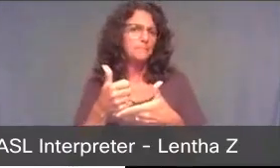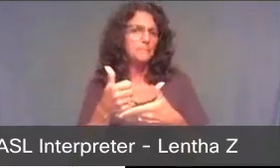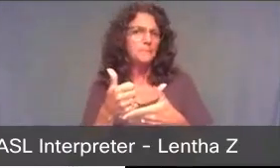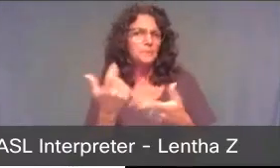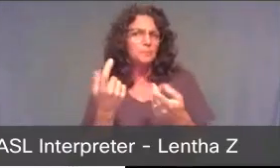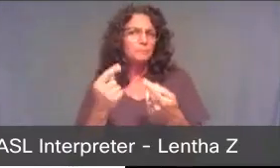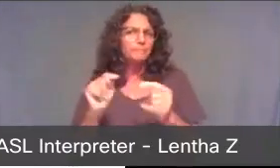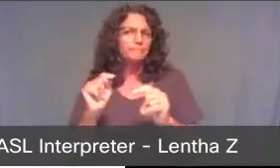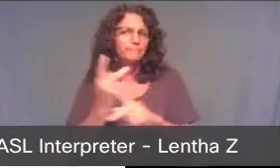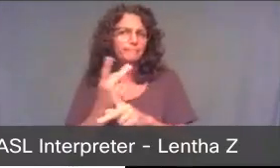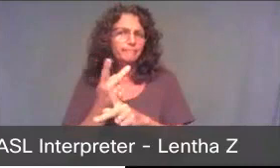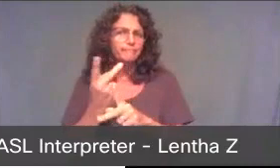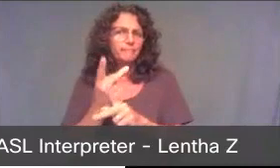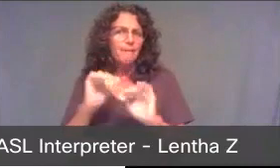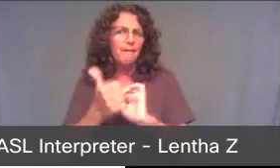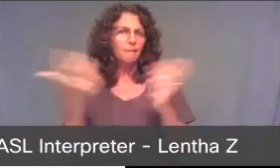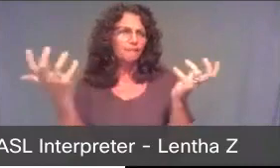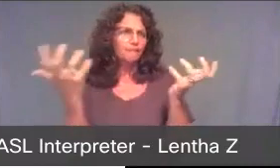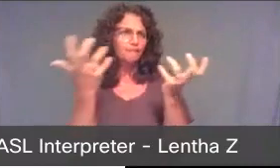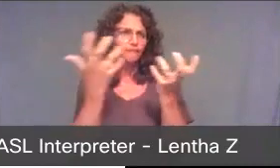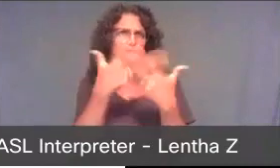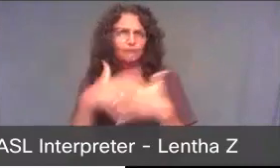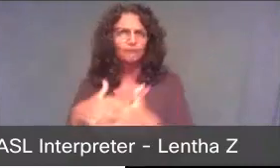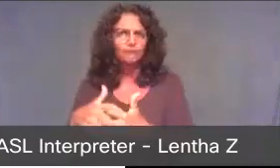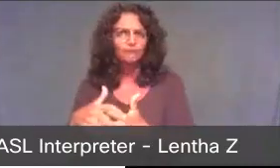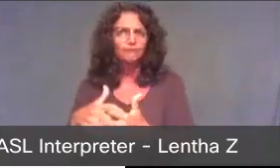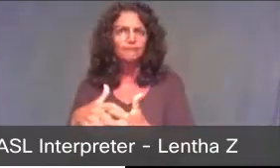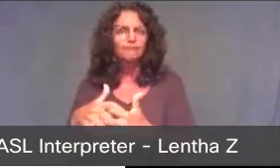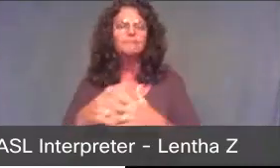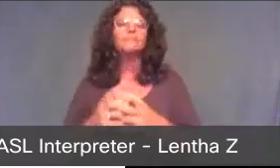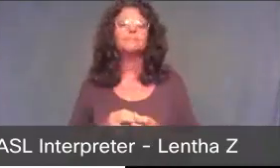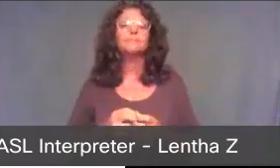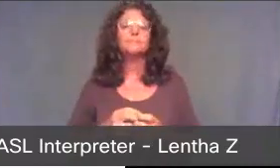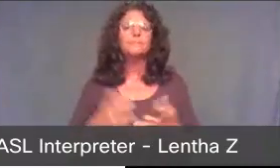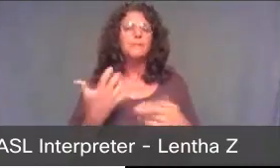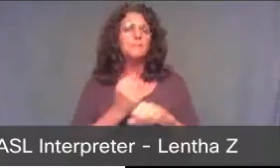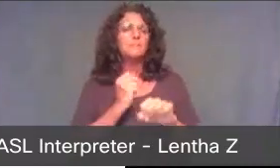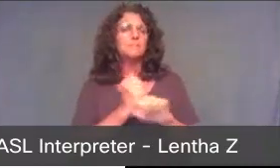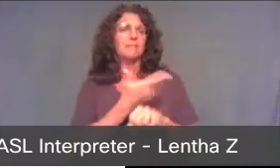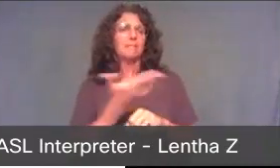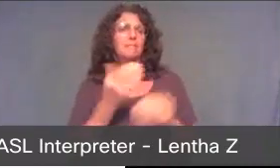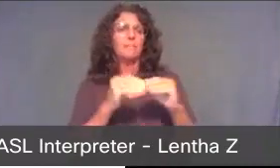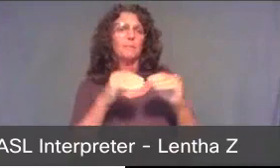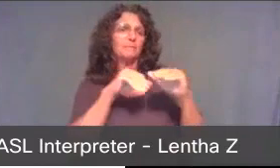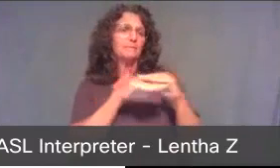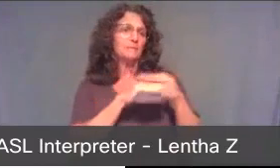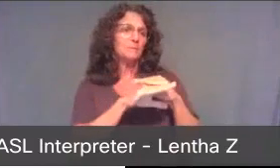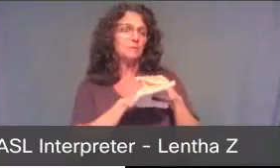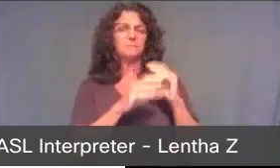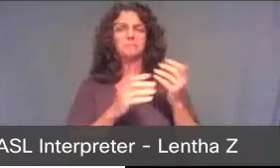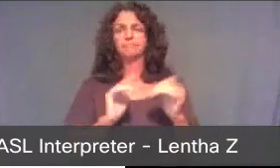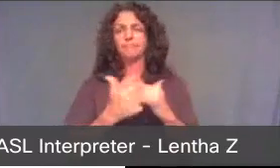synthesizing this information and making it more accessible, more like applicable. And